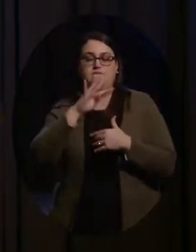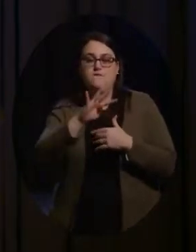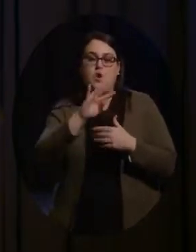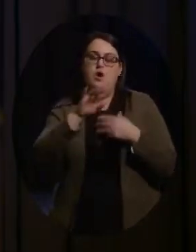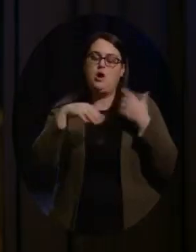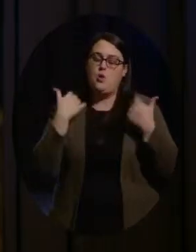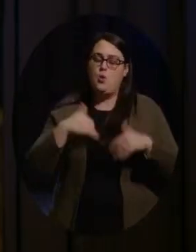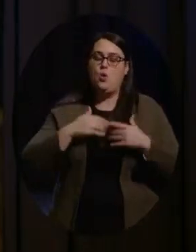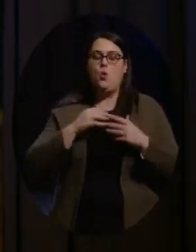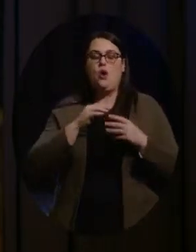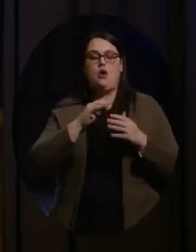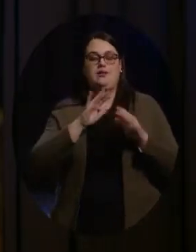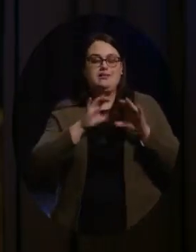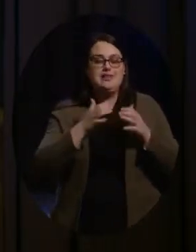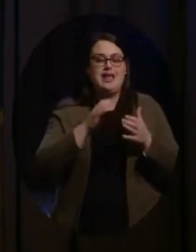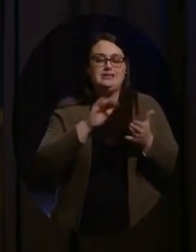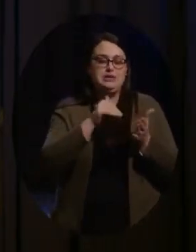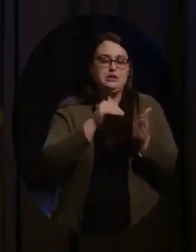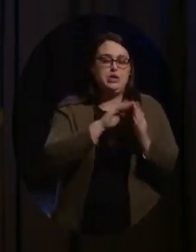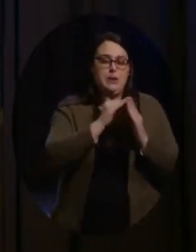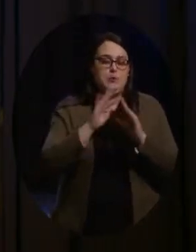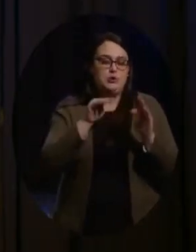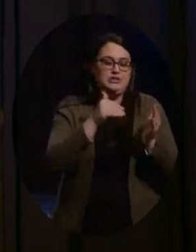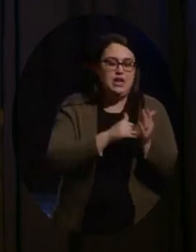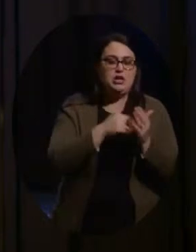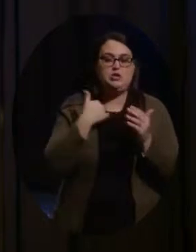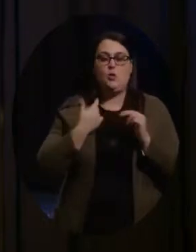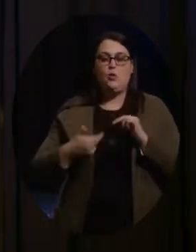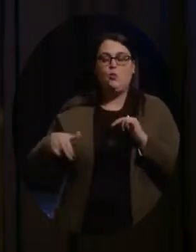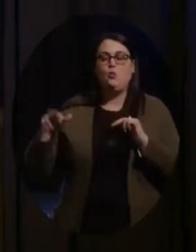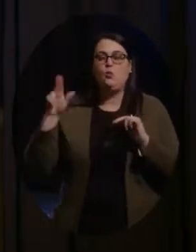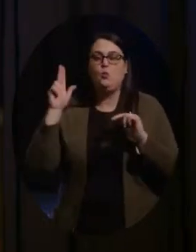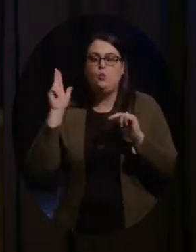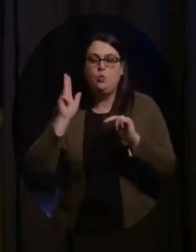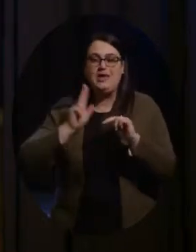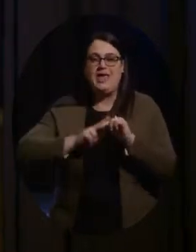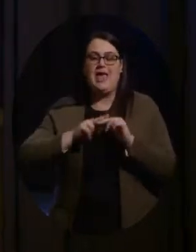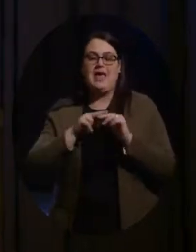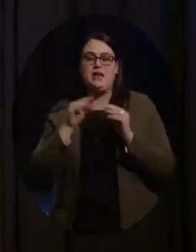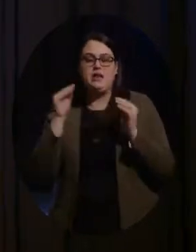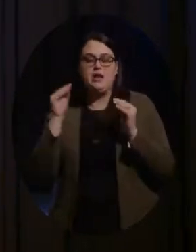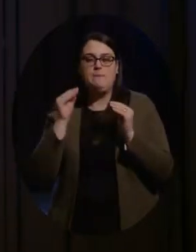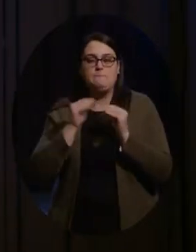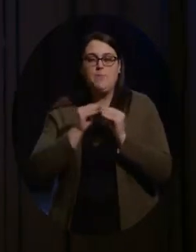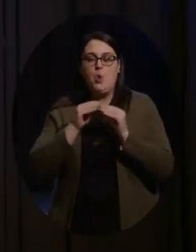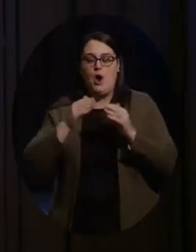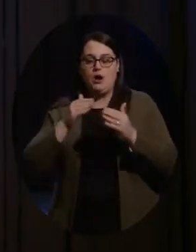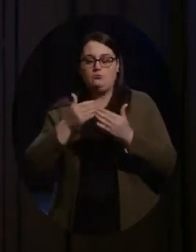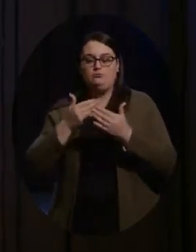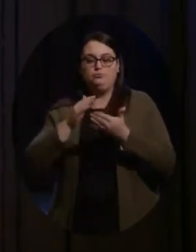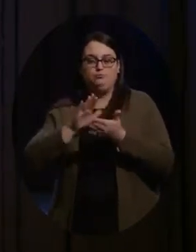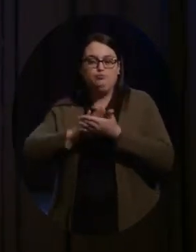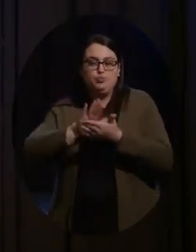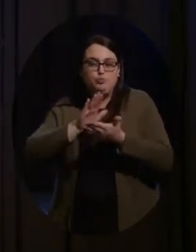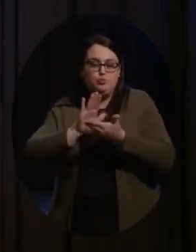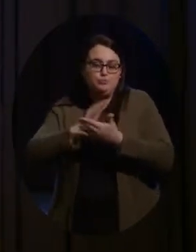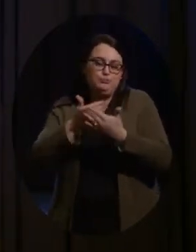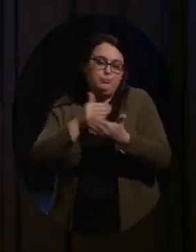we added over 250 child care and preschool slots using ARPA funding.